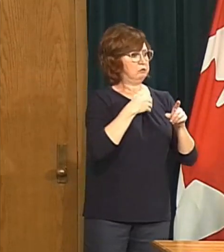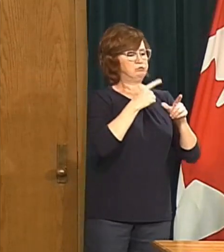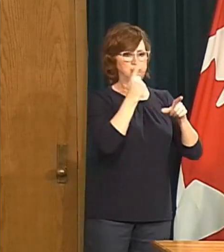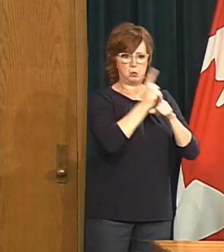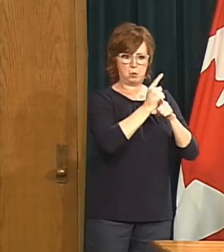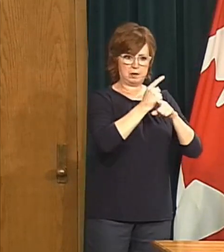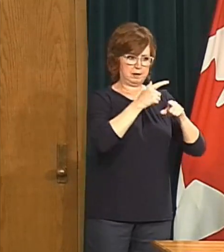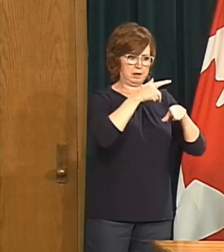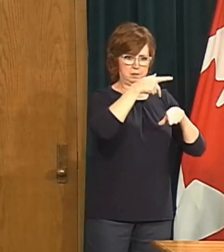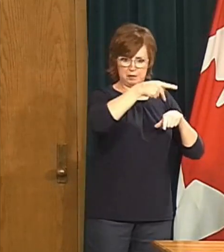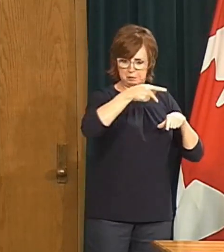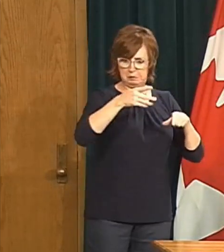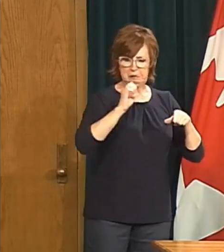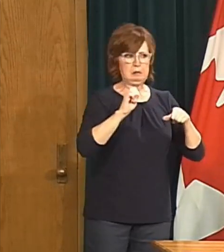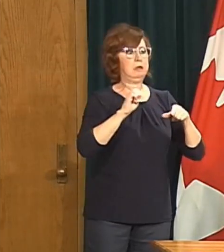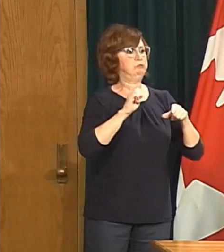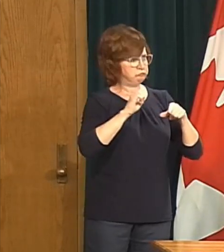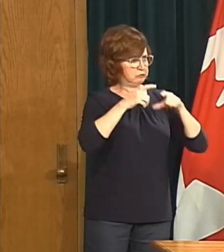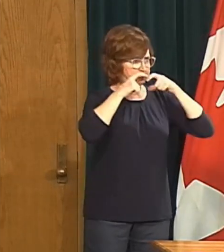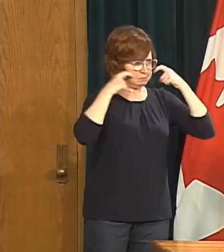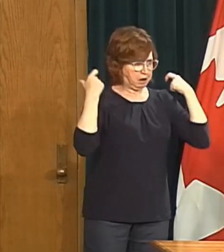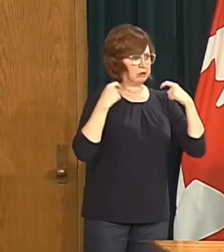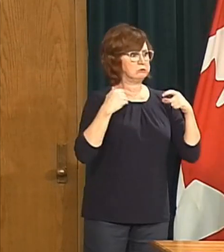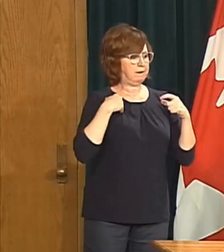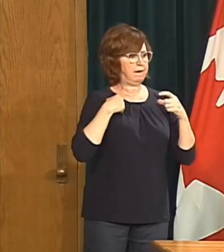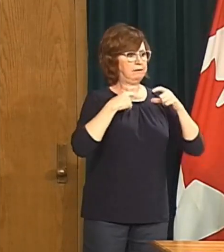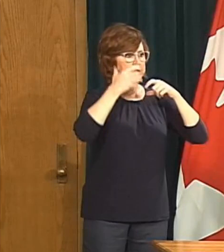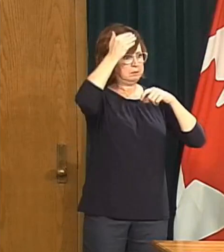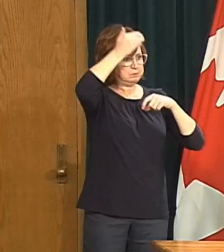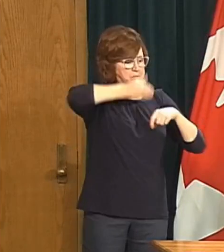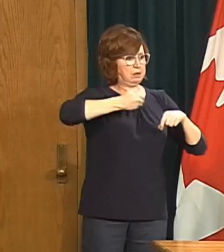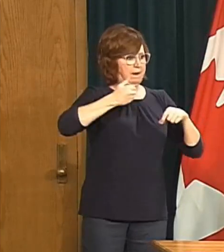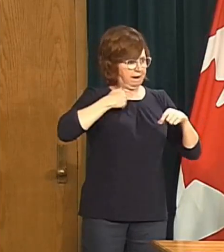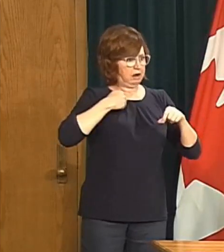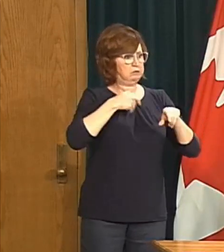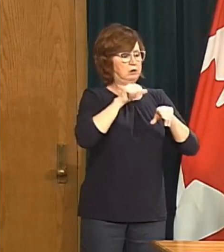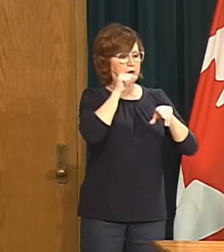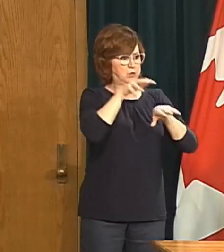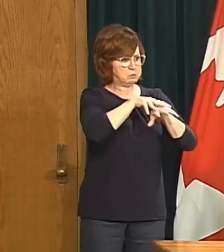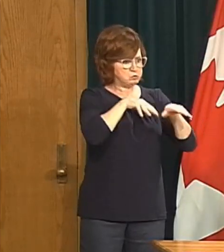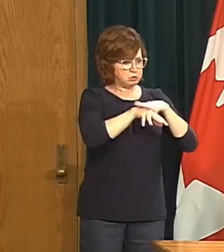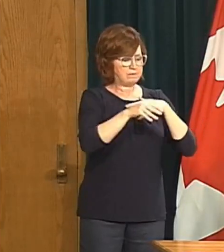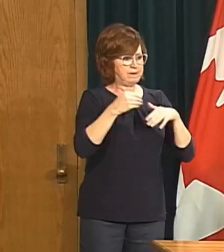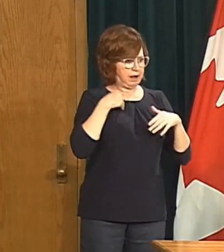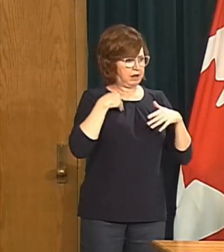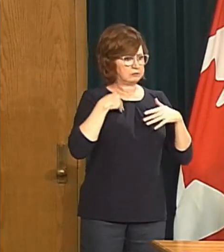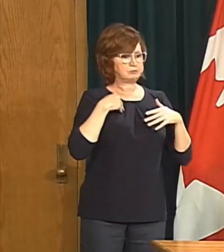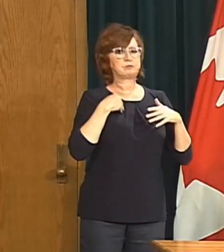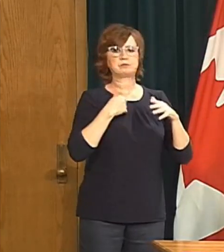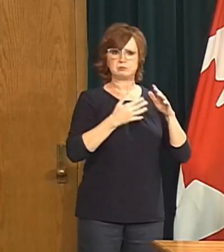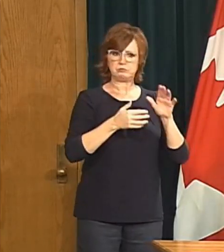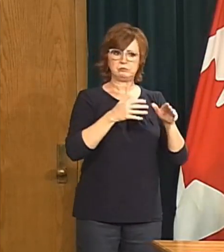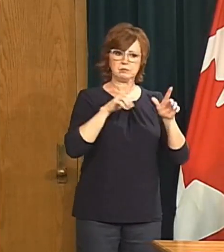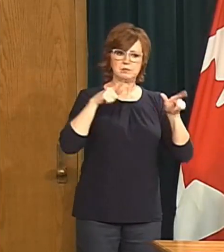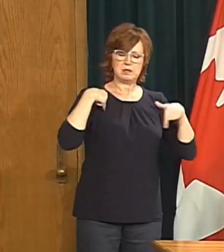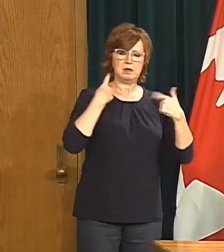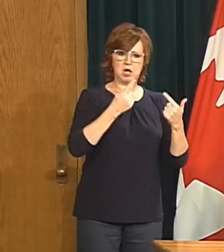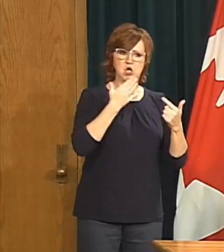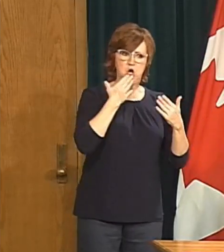isn't use of appropriate PPE or through healthcare worker to healthcare worker transmission in settings where